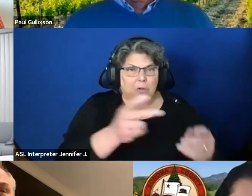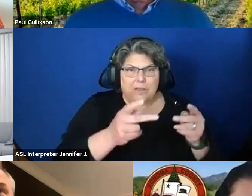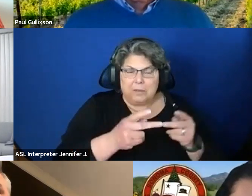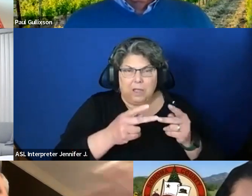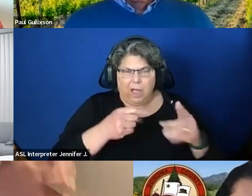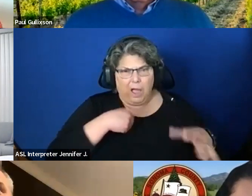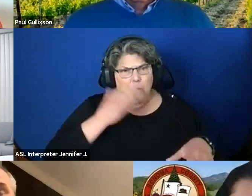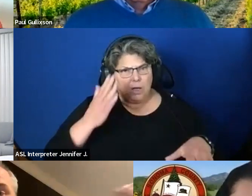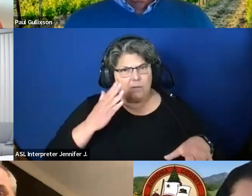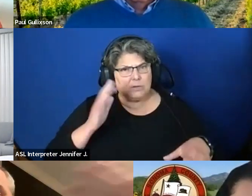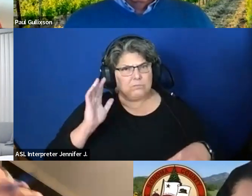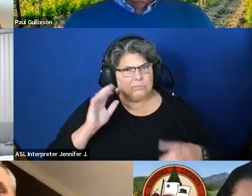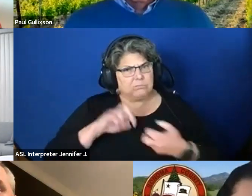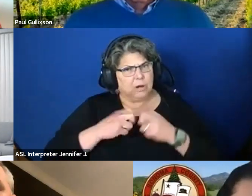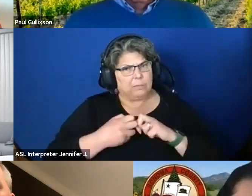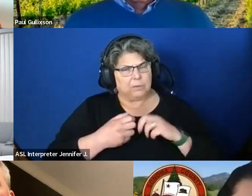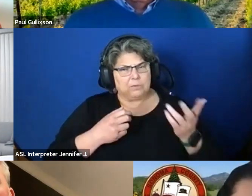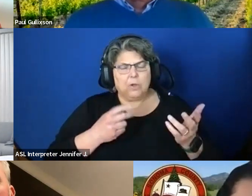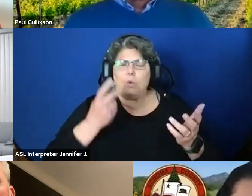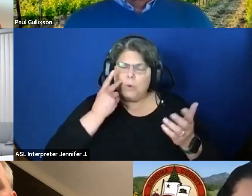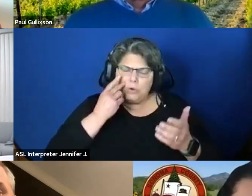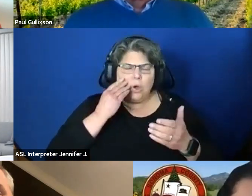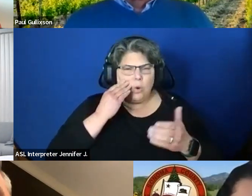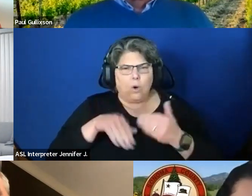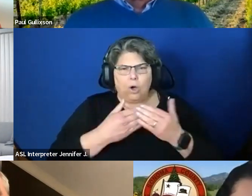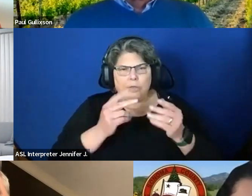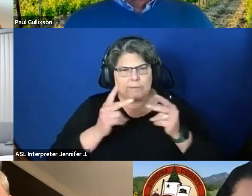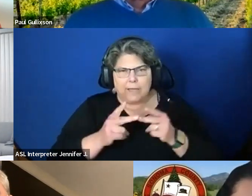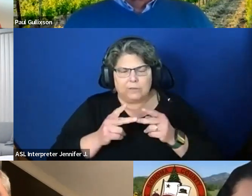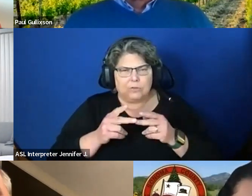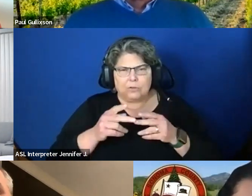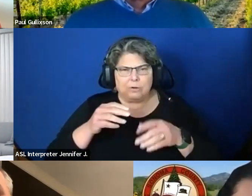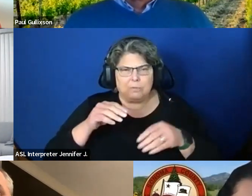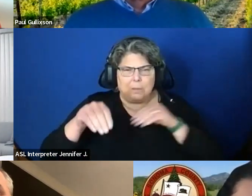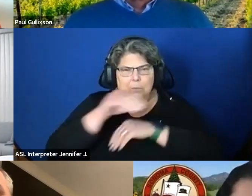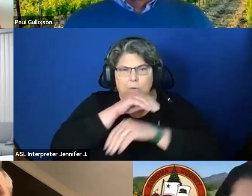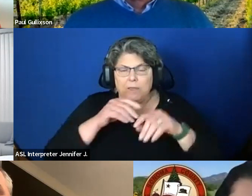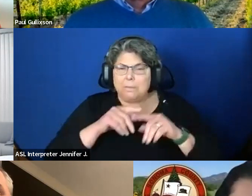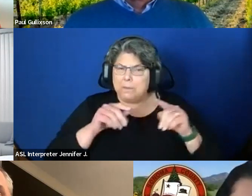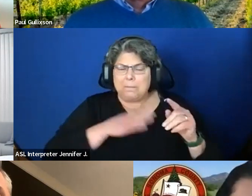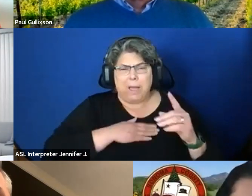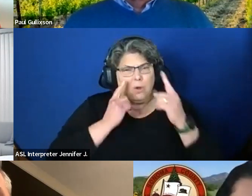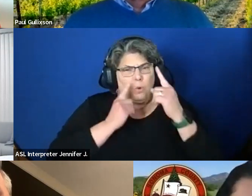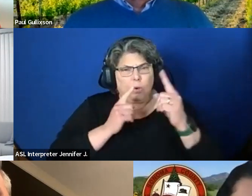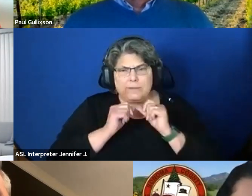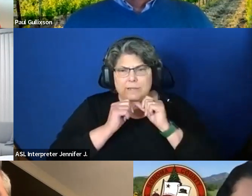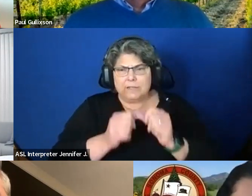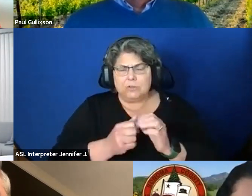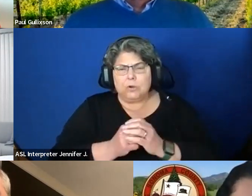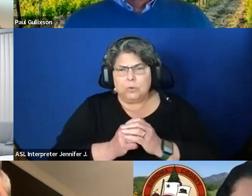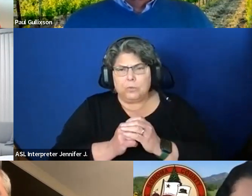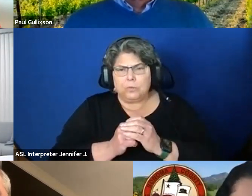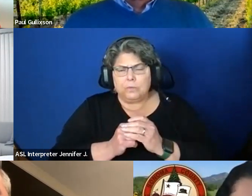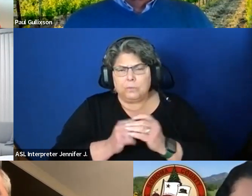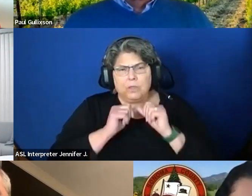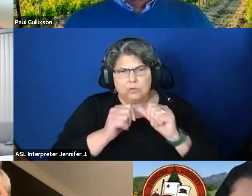all these sites are interchanging and moving, but I mean, my goal is to continue. Is to